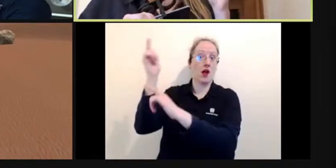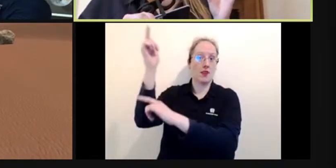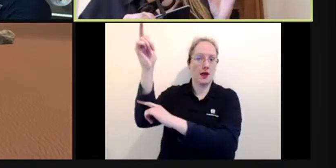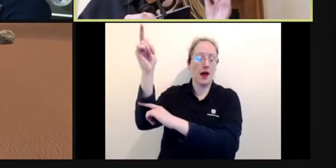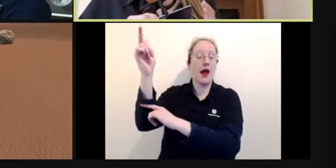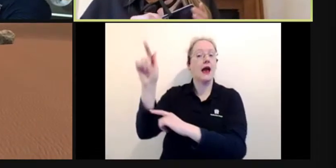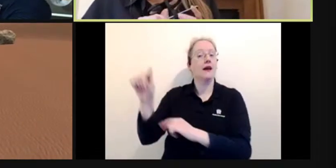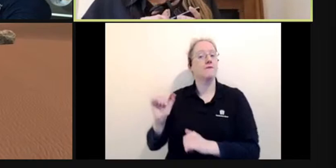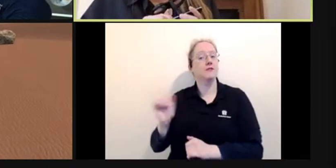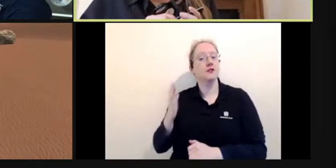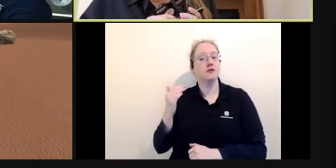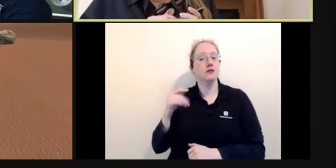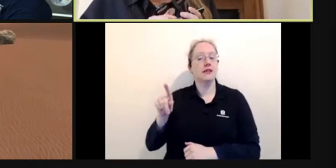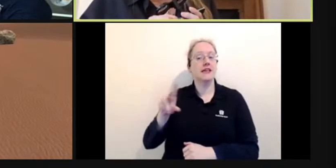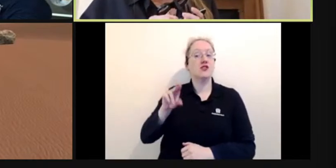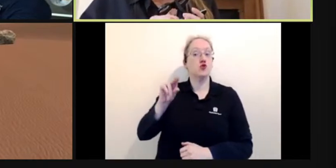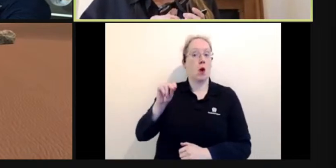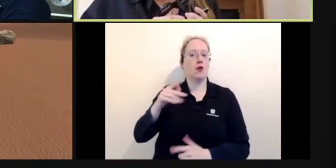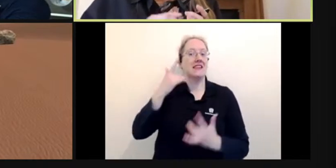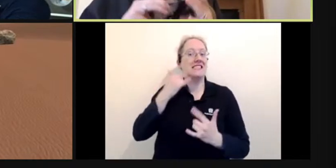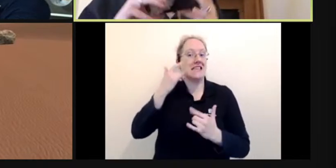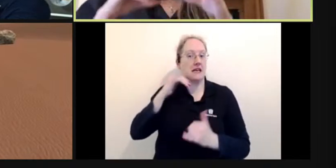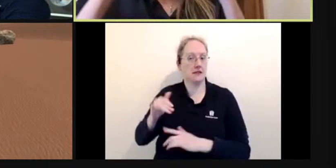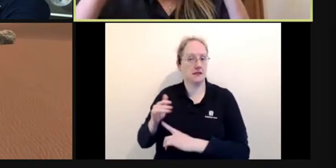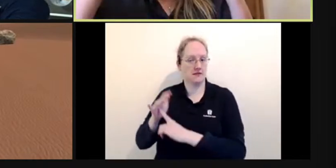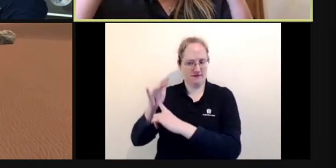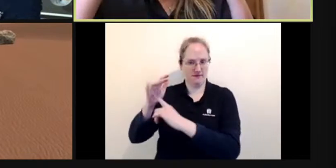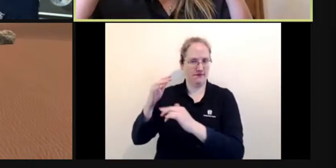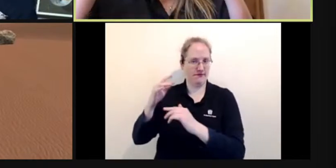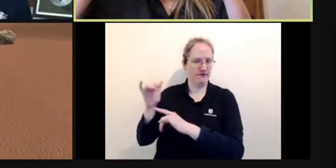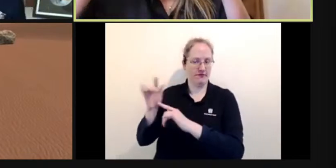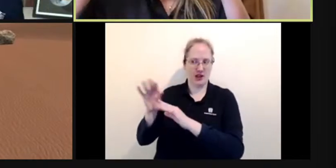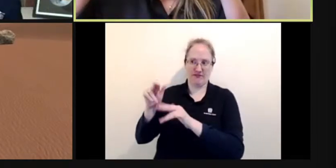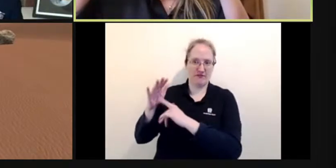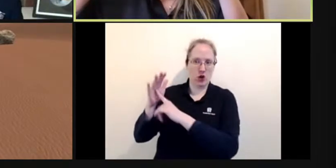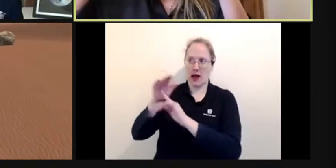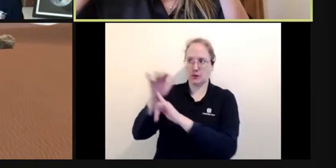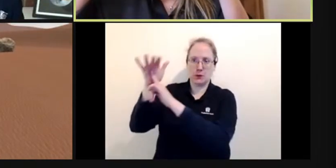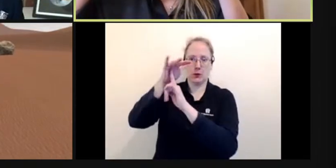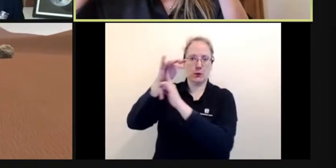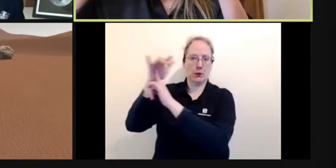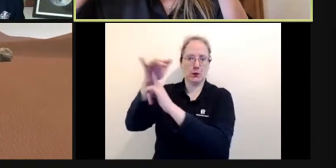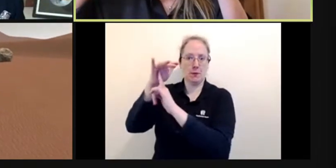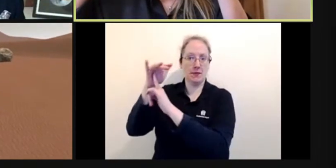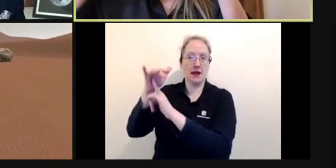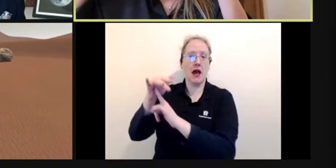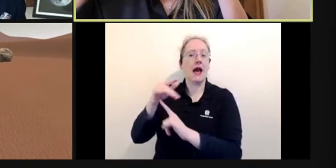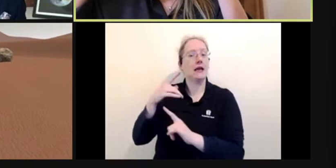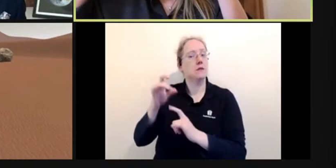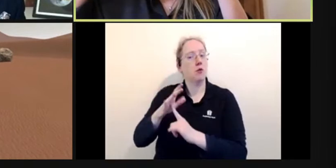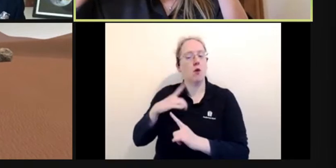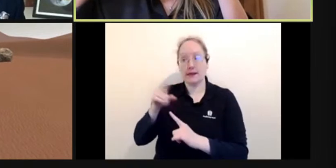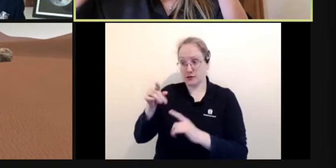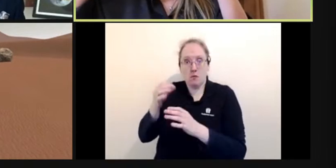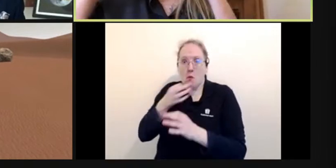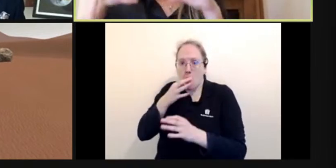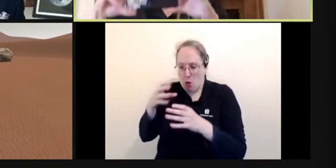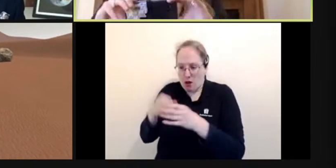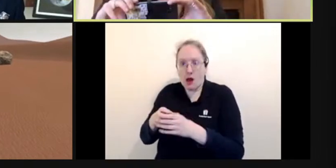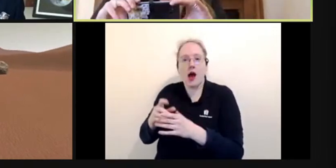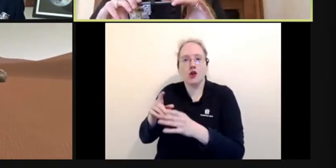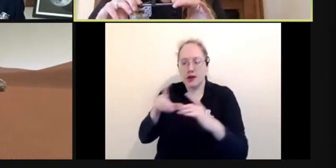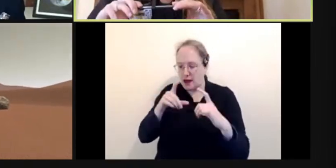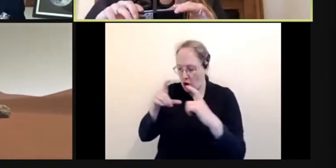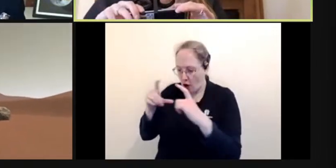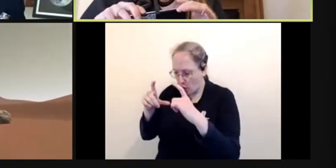because while this little copter is small and you can press on it, hover over it, and give it a click to see it